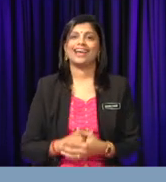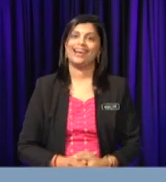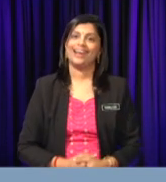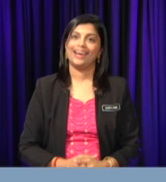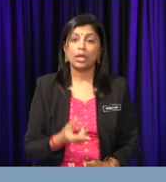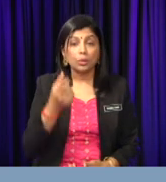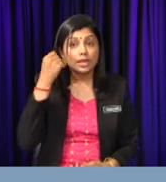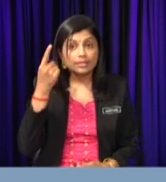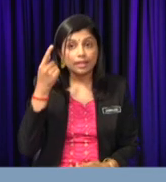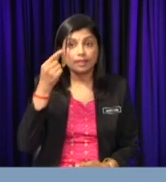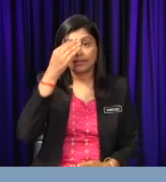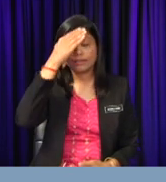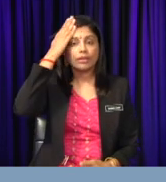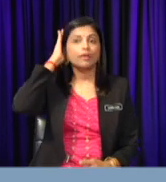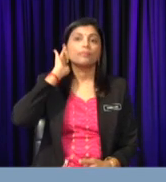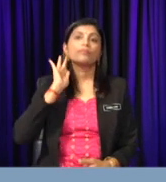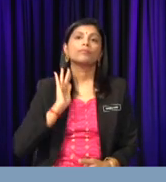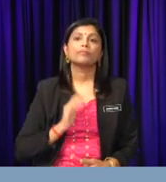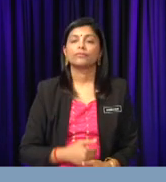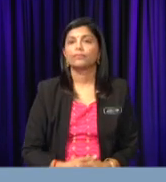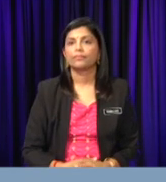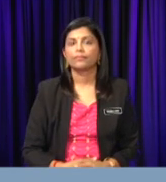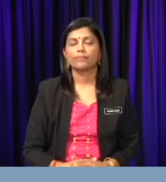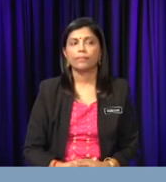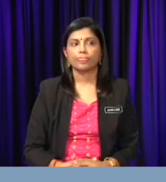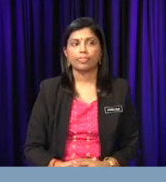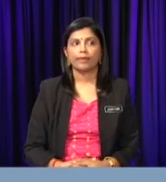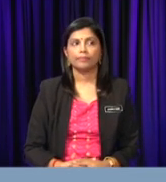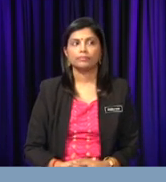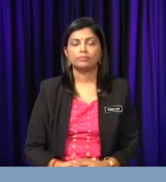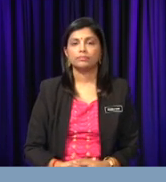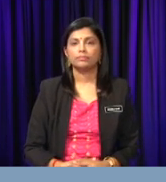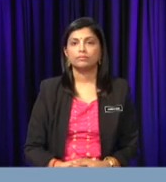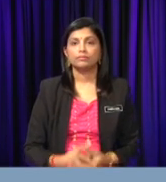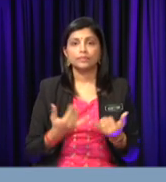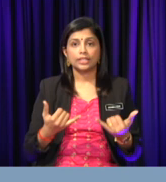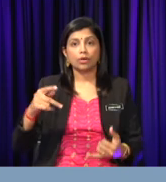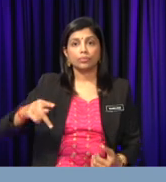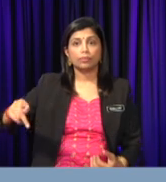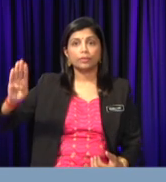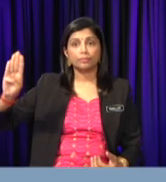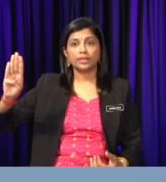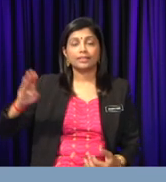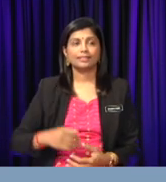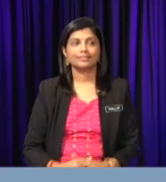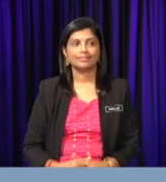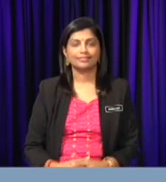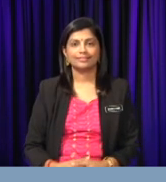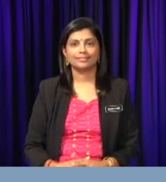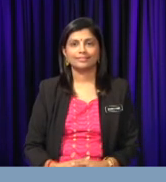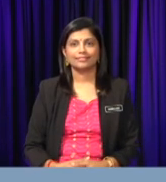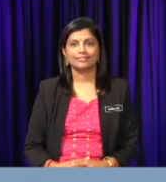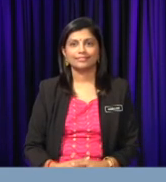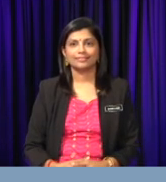Candidate A, for that response. Mm-hmm. Okay, now, Candidate B, what about you?